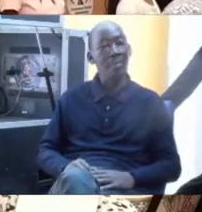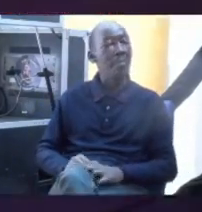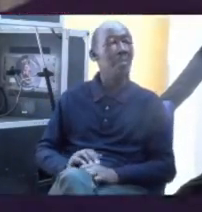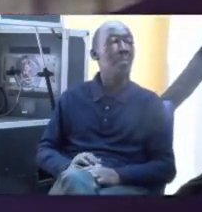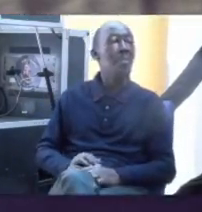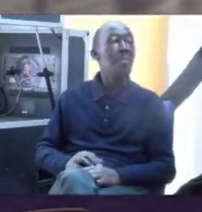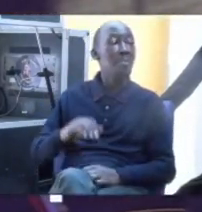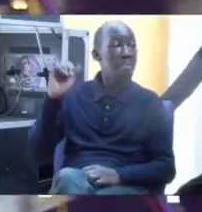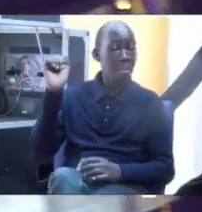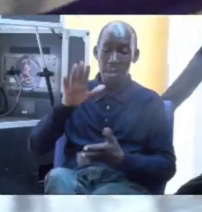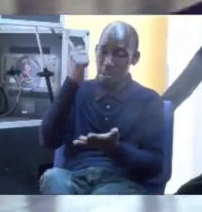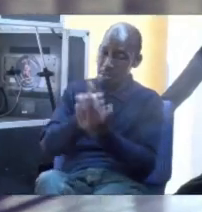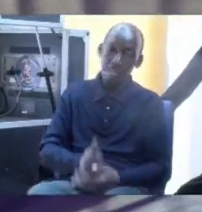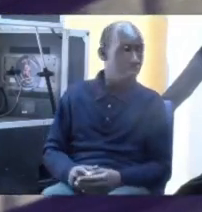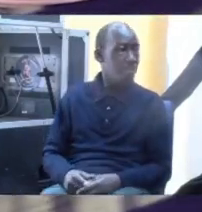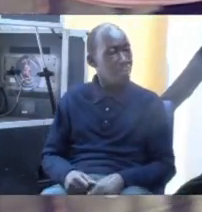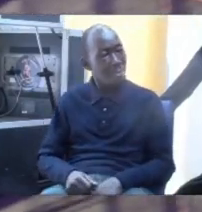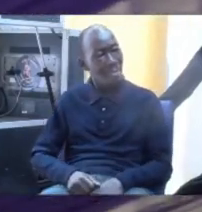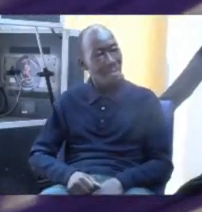Amen. Amen.